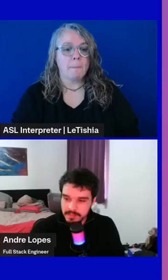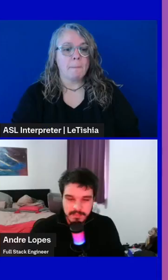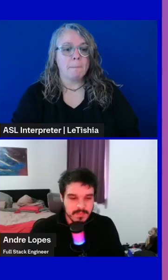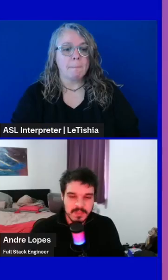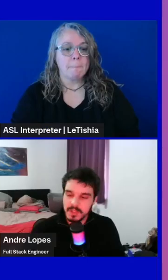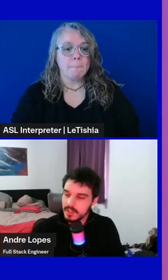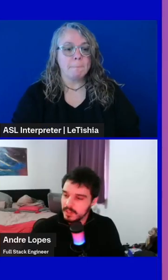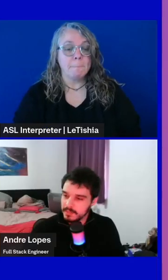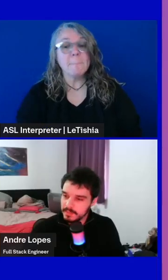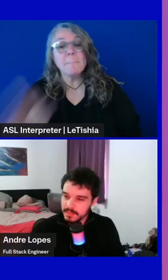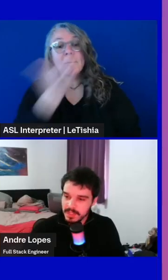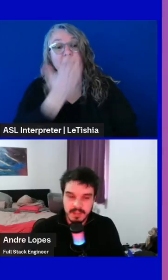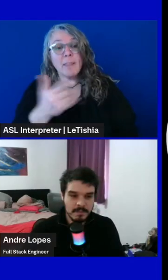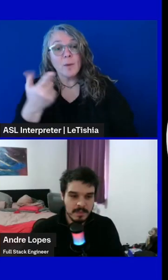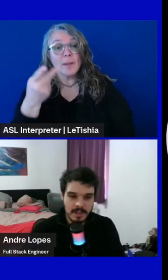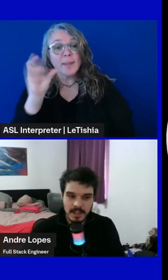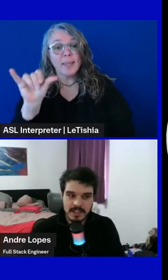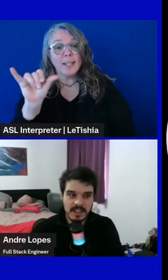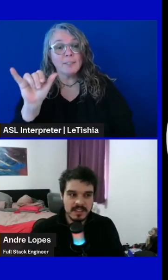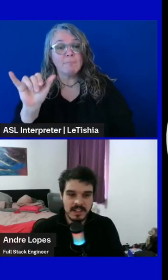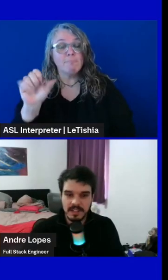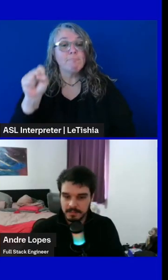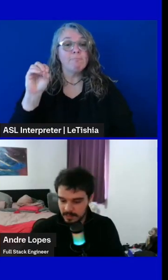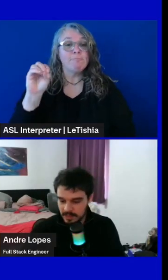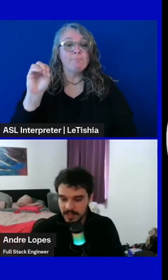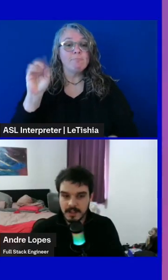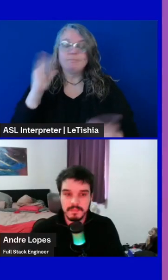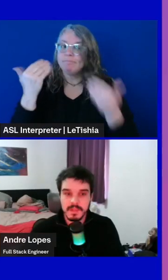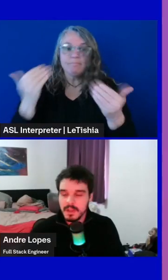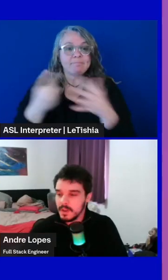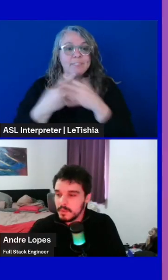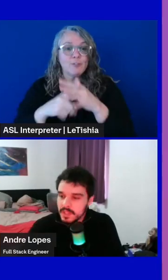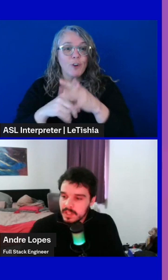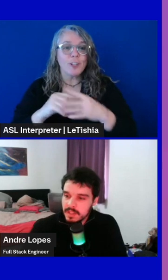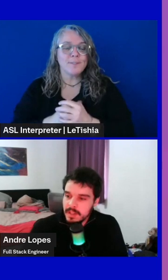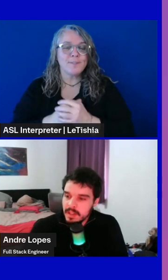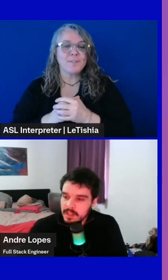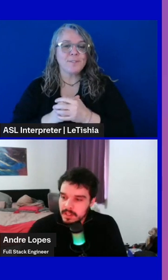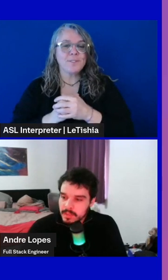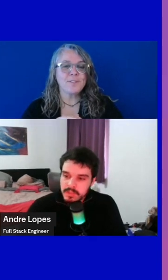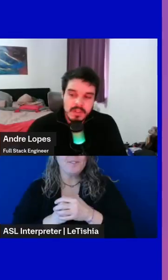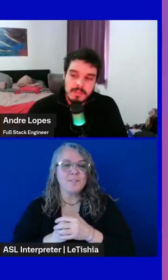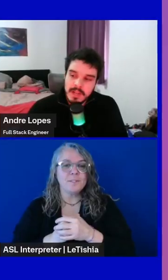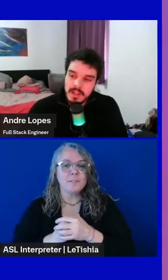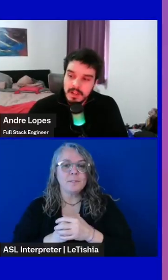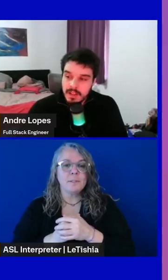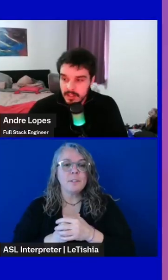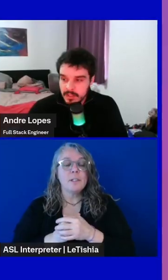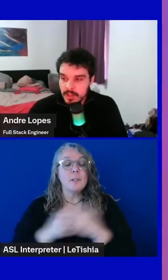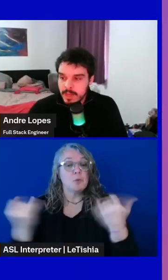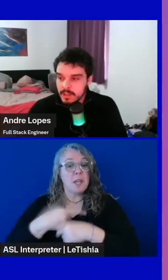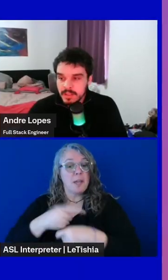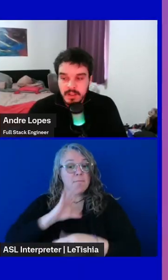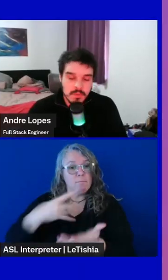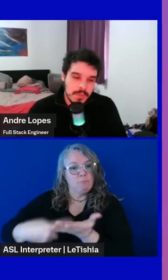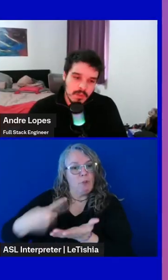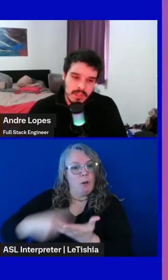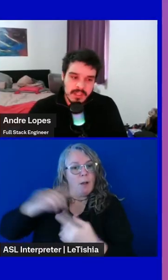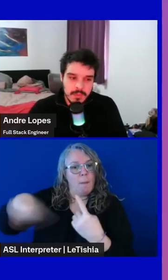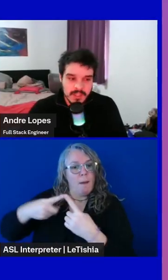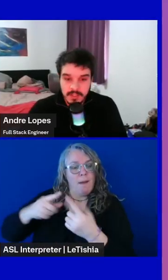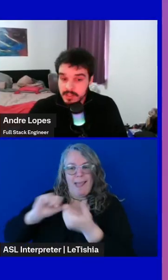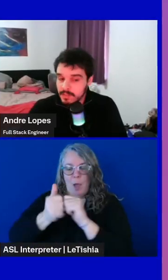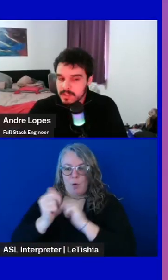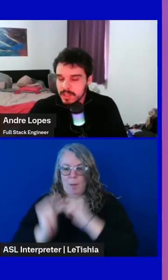Thank you, Guy. So yeah, let's get started. We're gonna here. I want to talk about how to